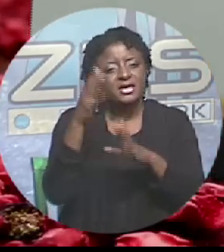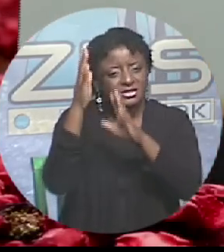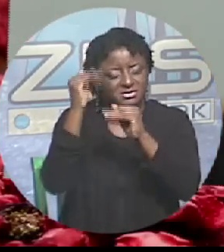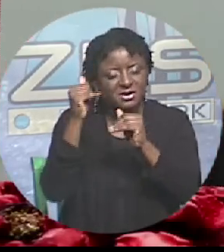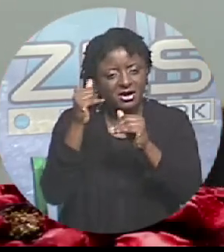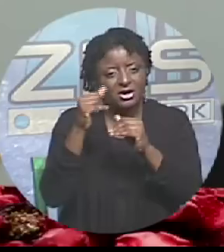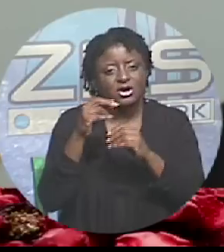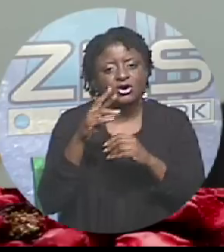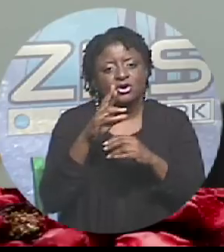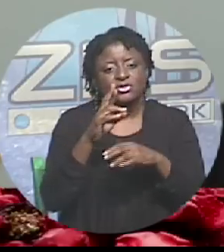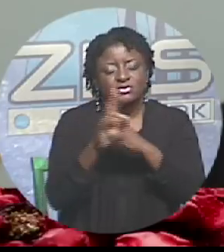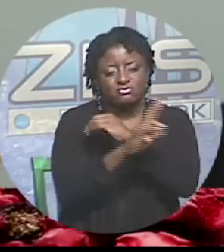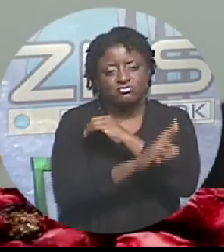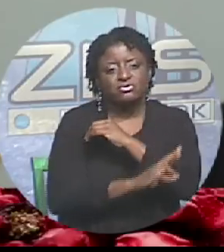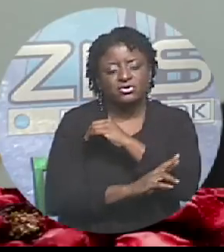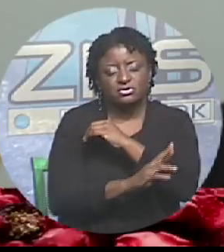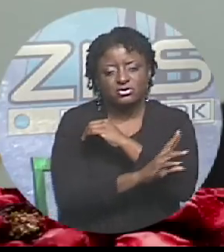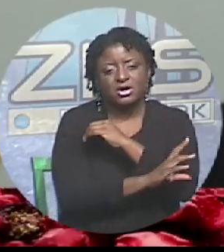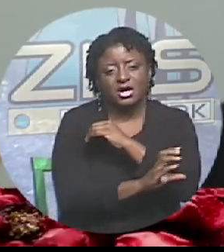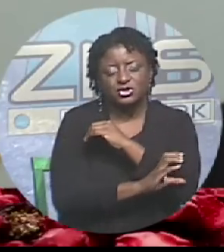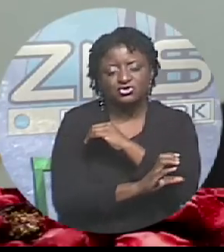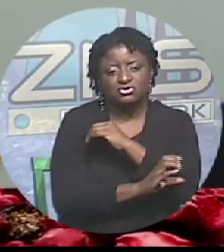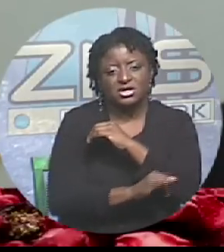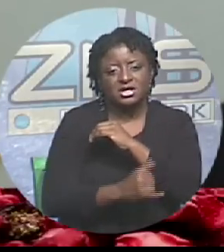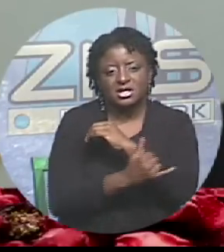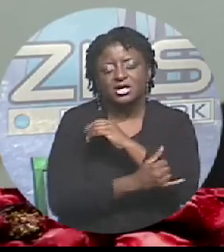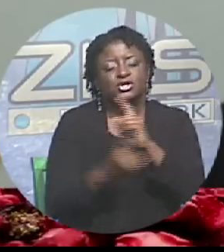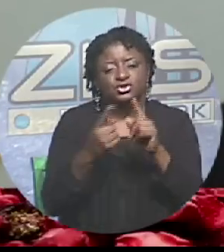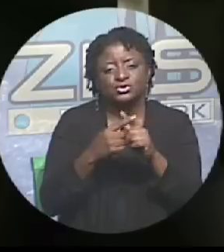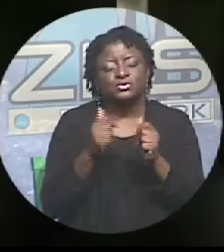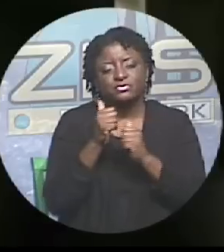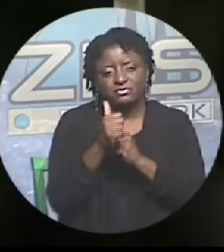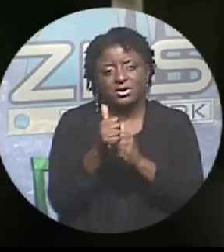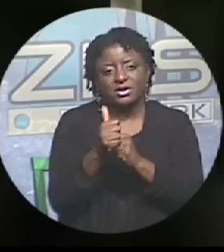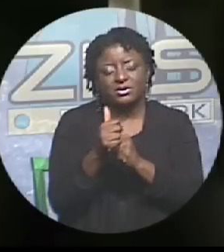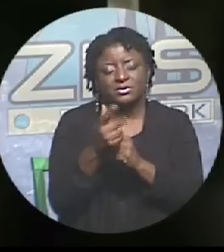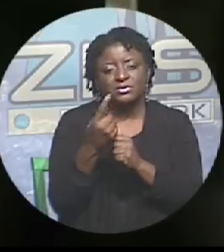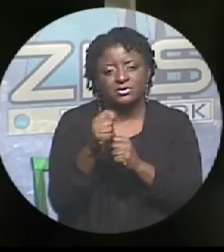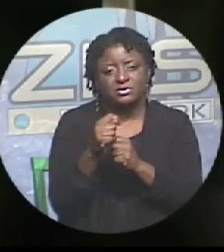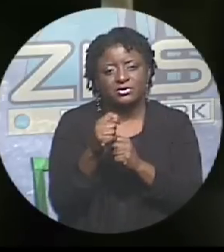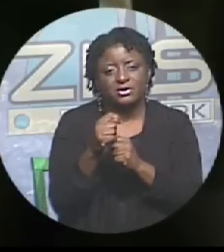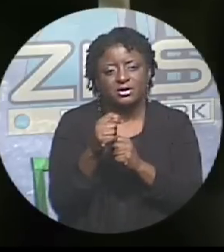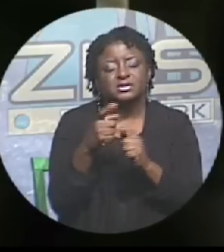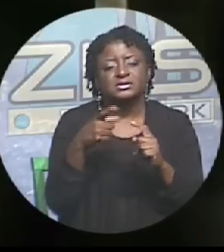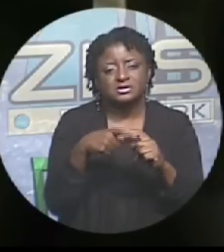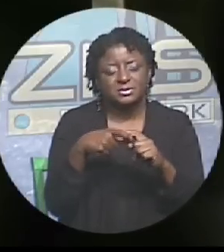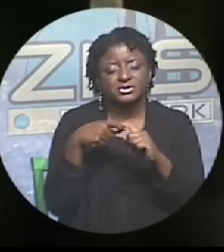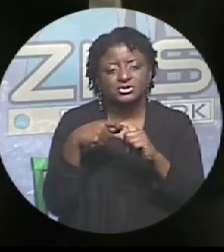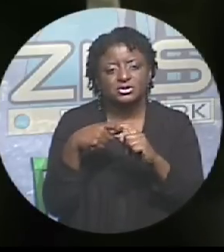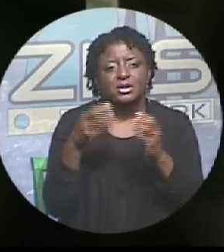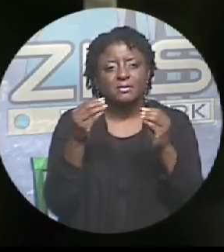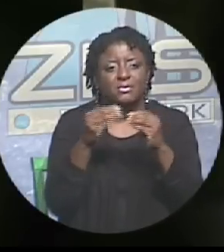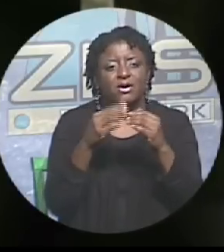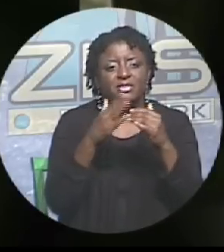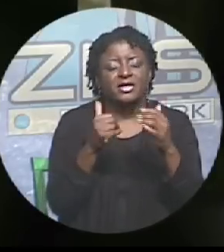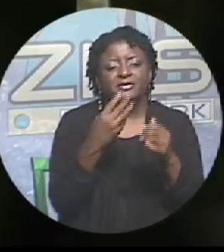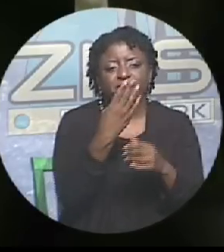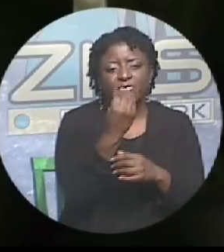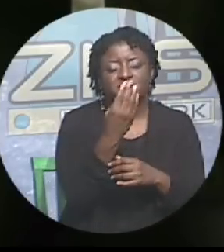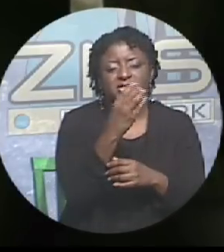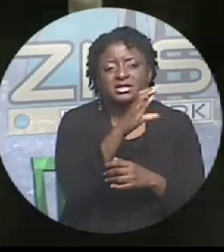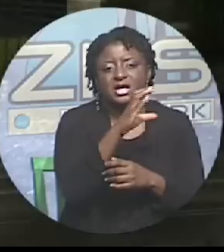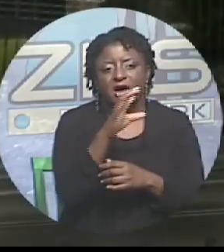regulations before the start of the Rio Games. It is reported that more than 1,400 samples have been destroyed by officials. The